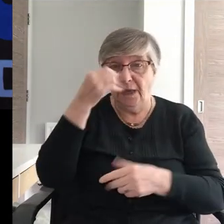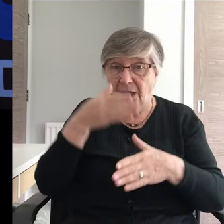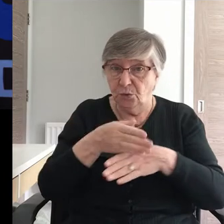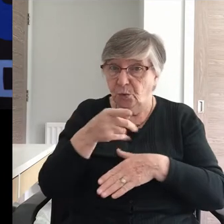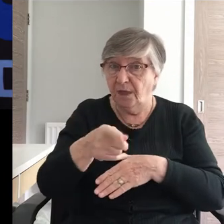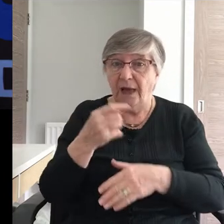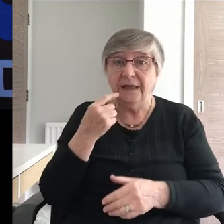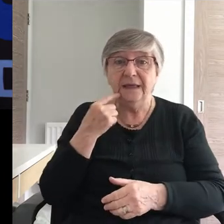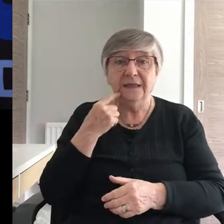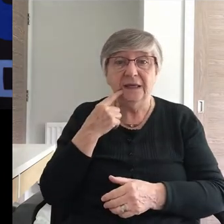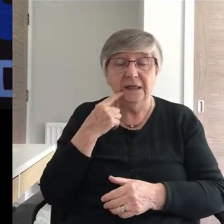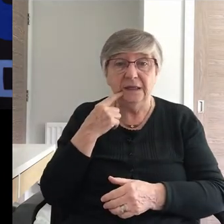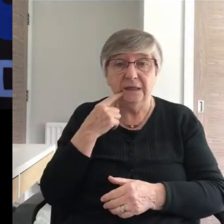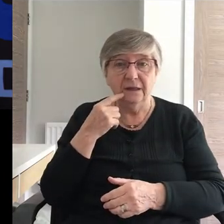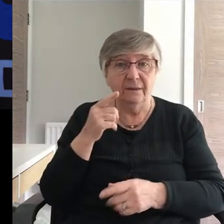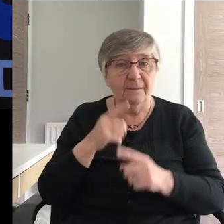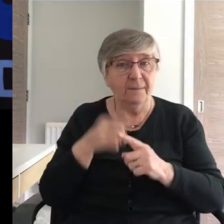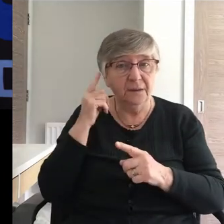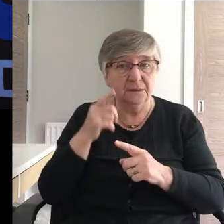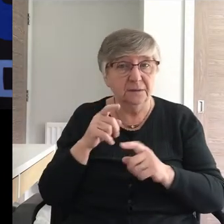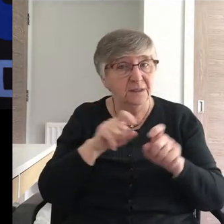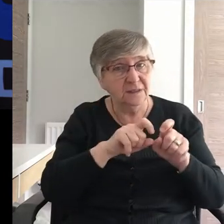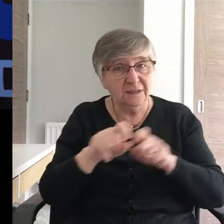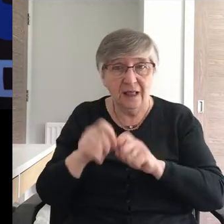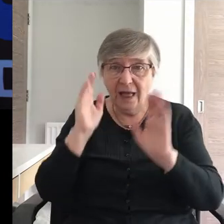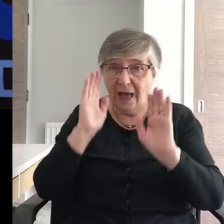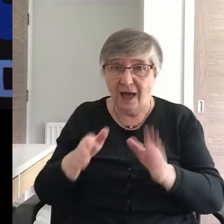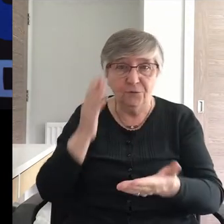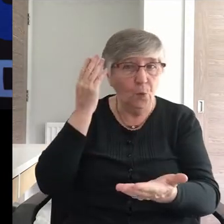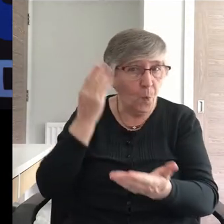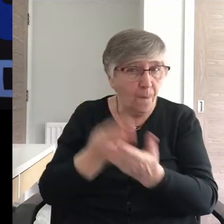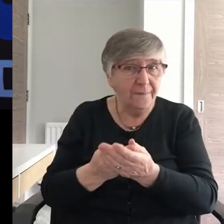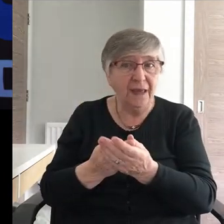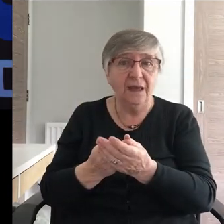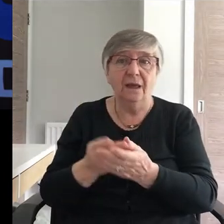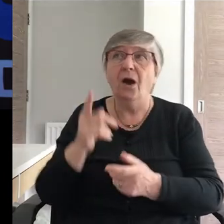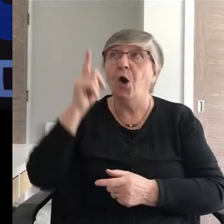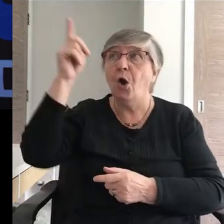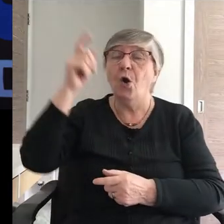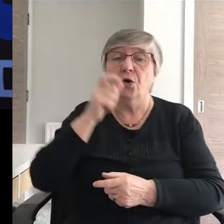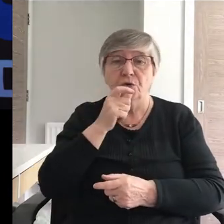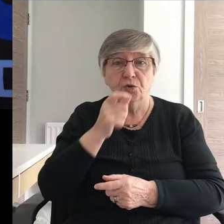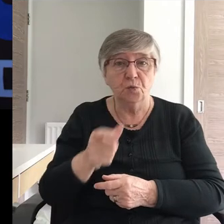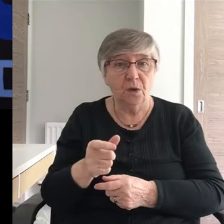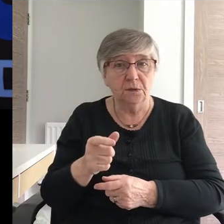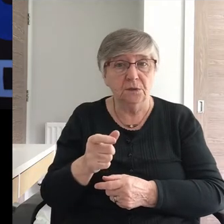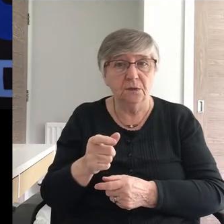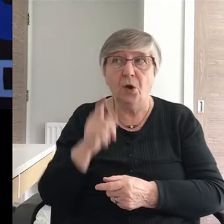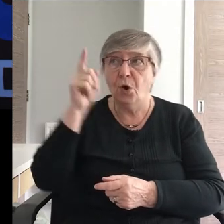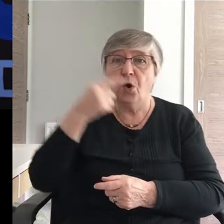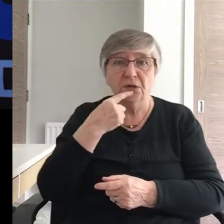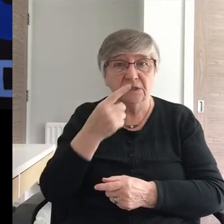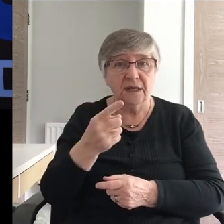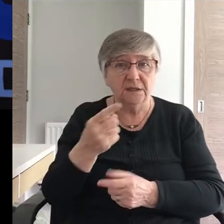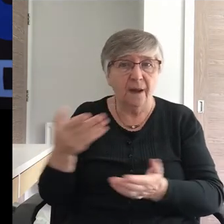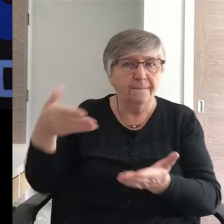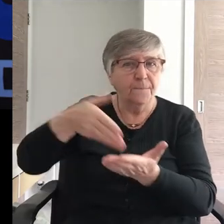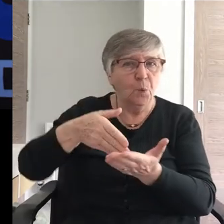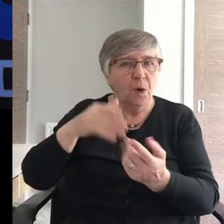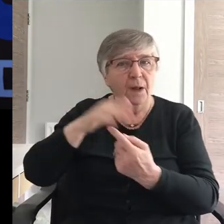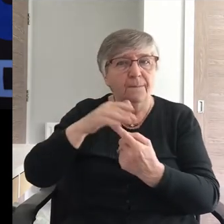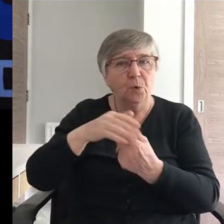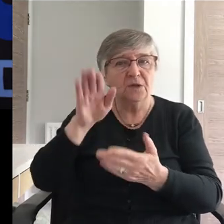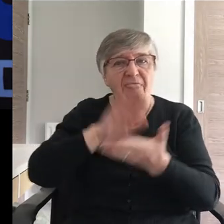easily. But obedience, as far as God is concerned, it's much more important than sacrifice.